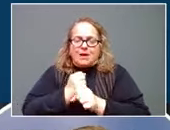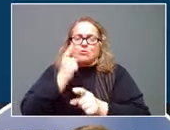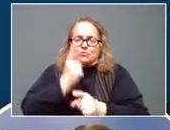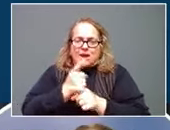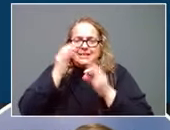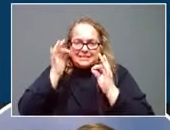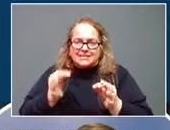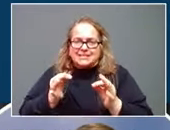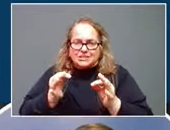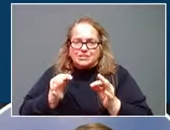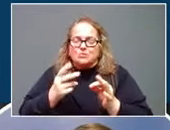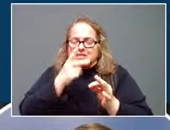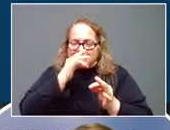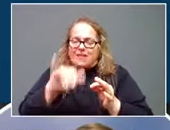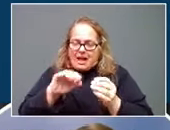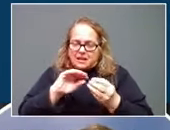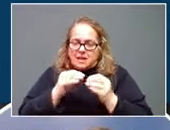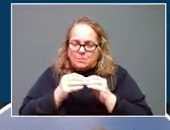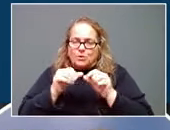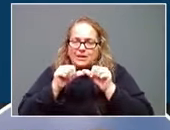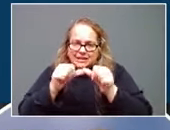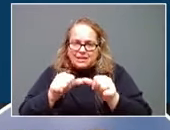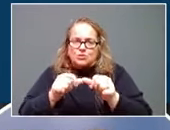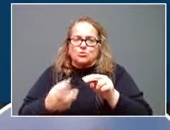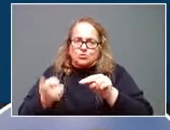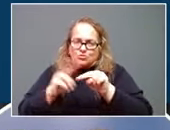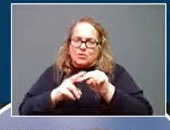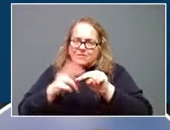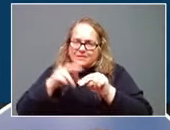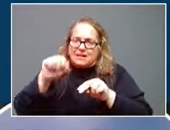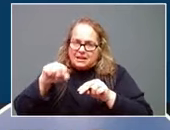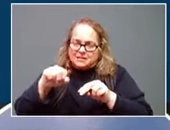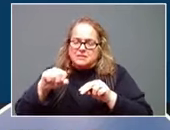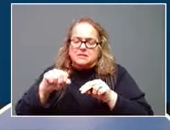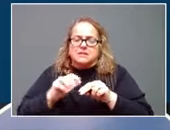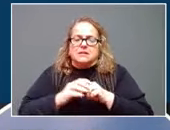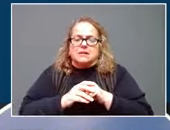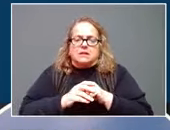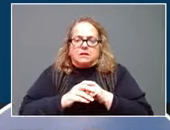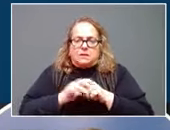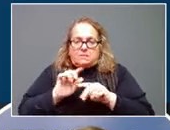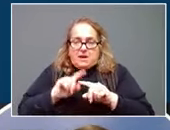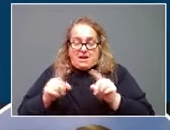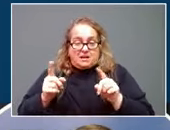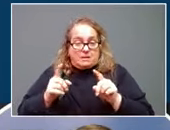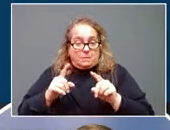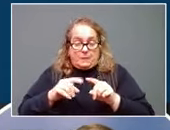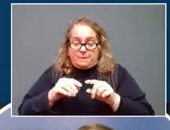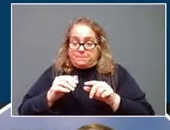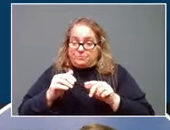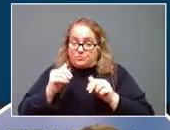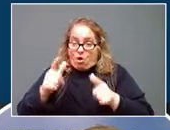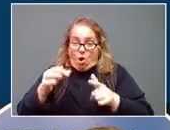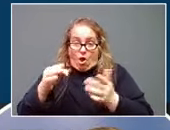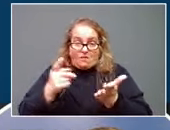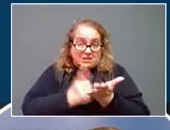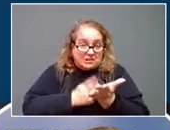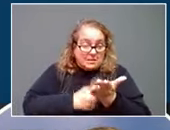number continue to go up, but in all of the debates or